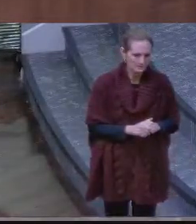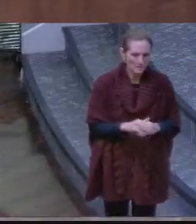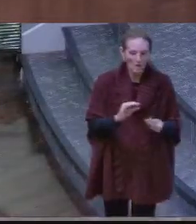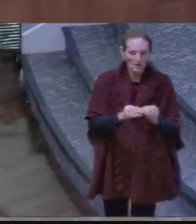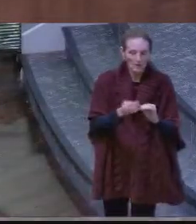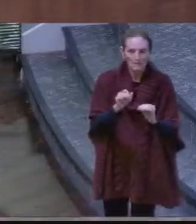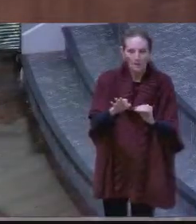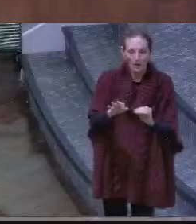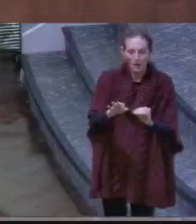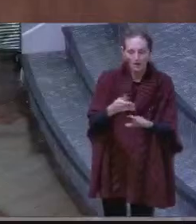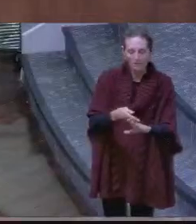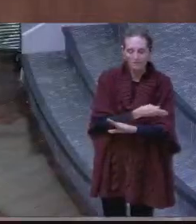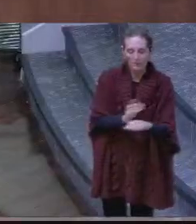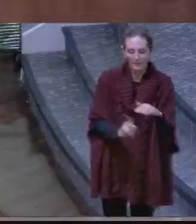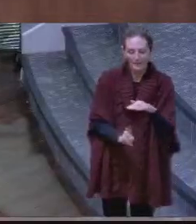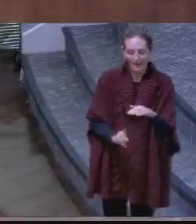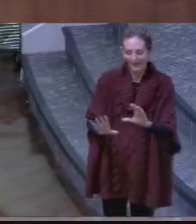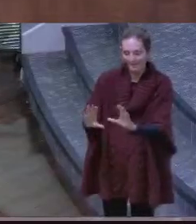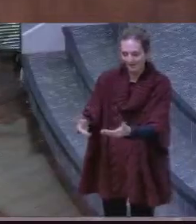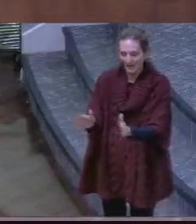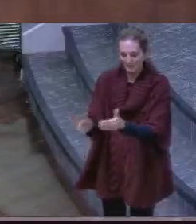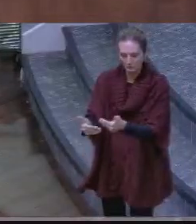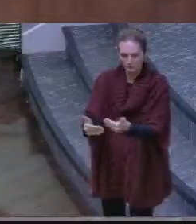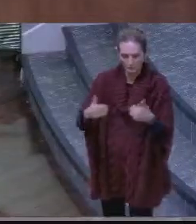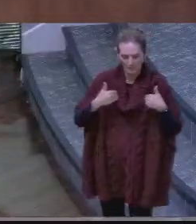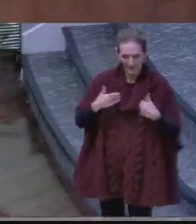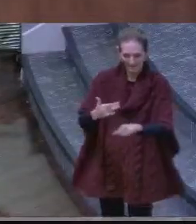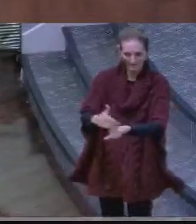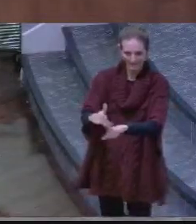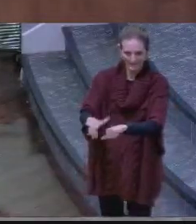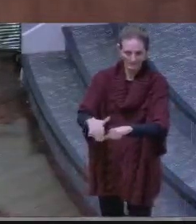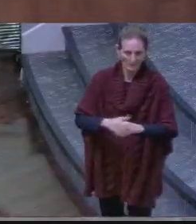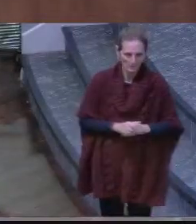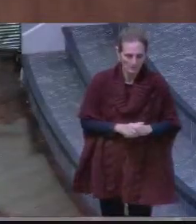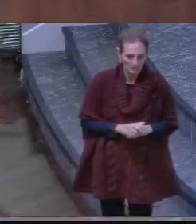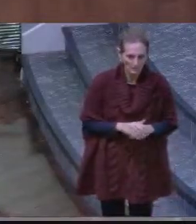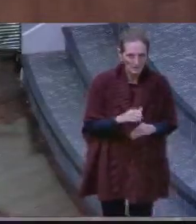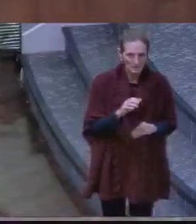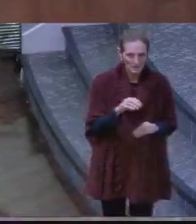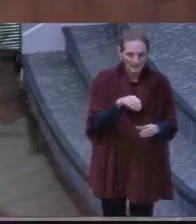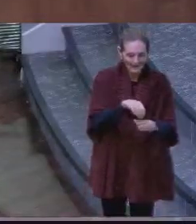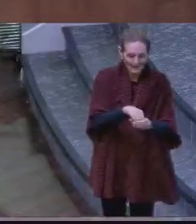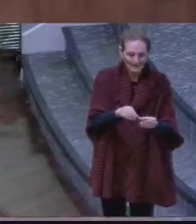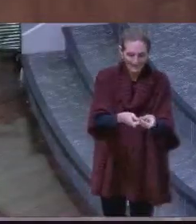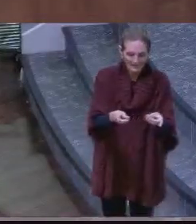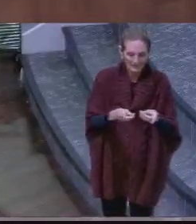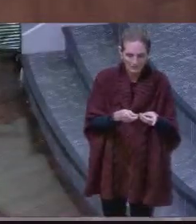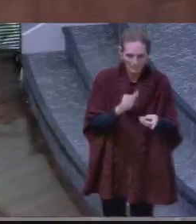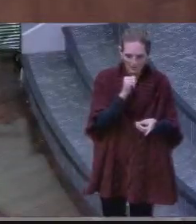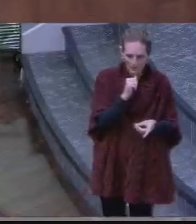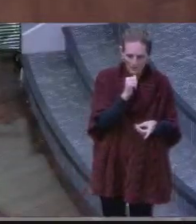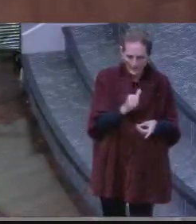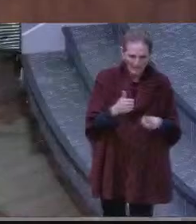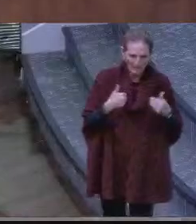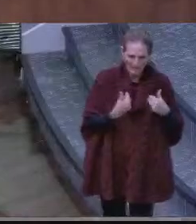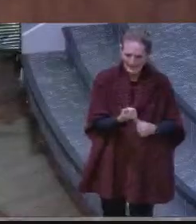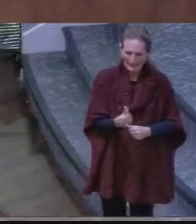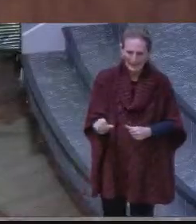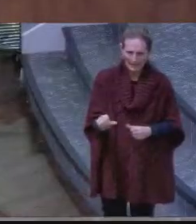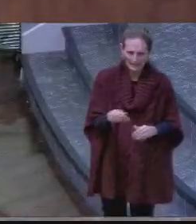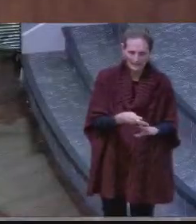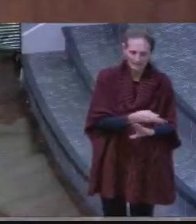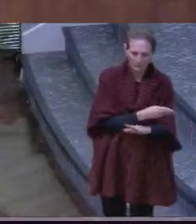pre-K classrooms that we have available in our district. And so I don't know that we've had any pre-K